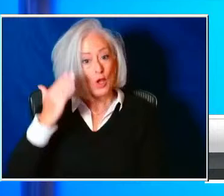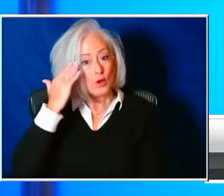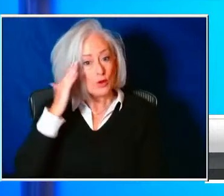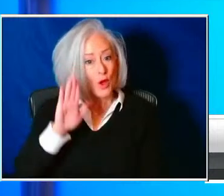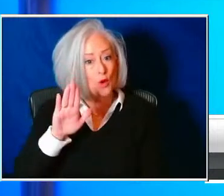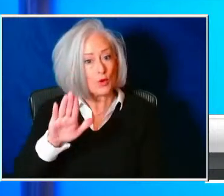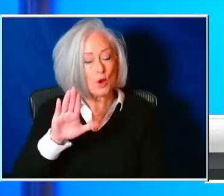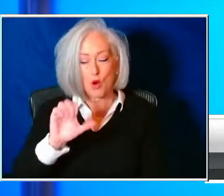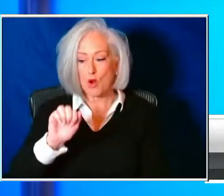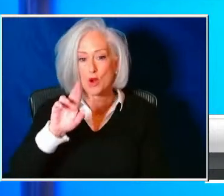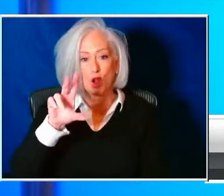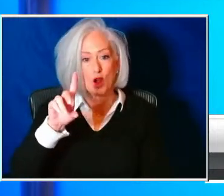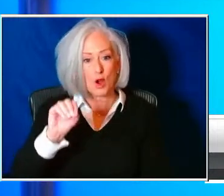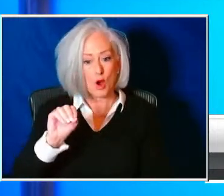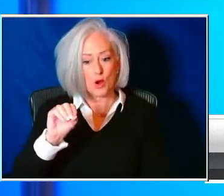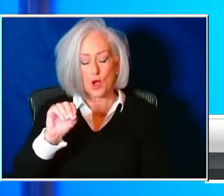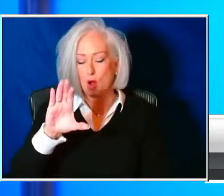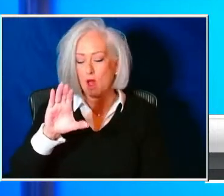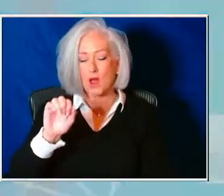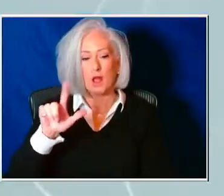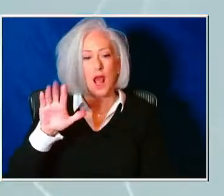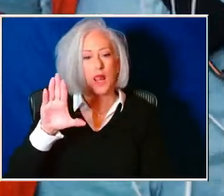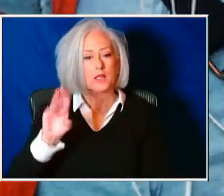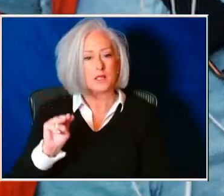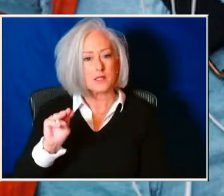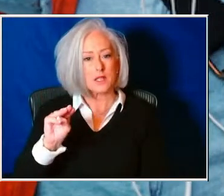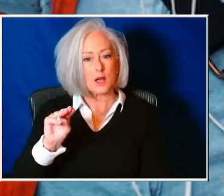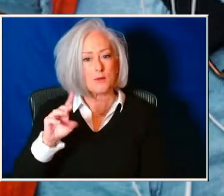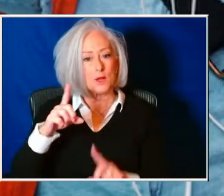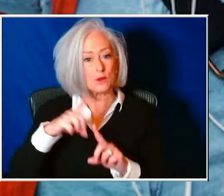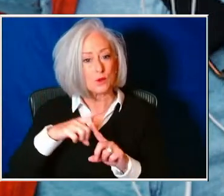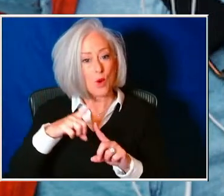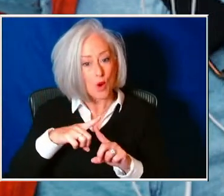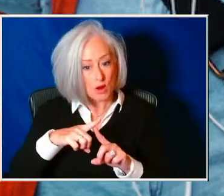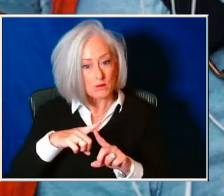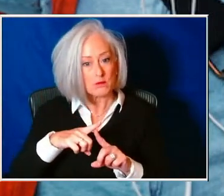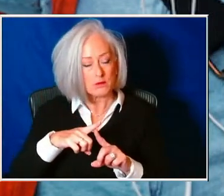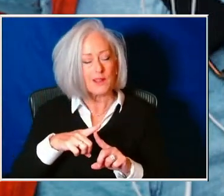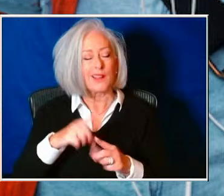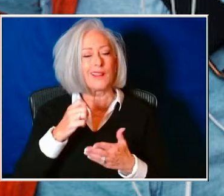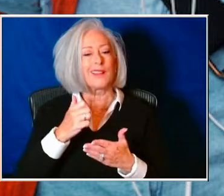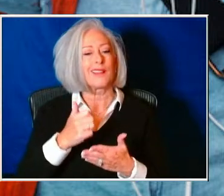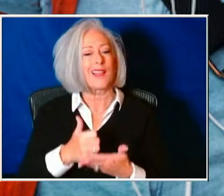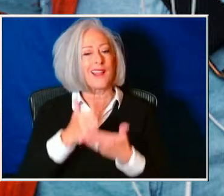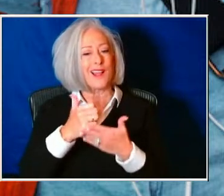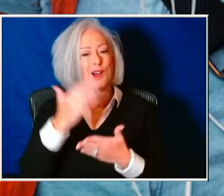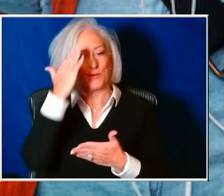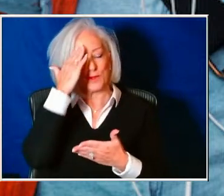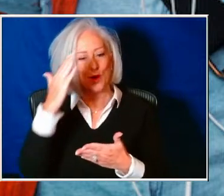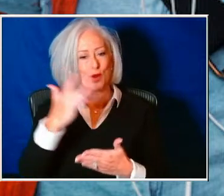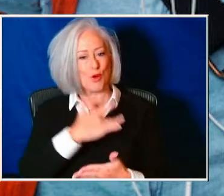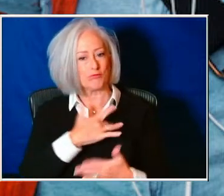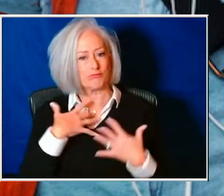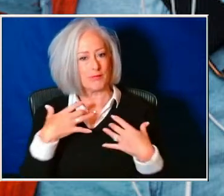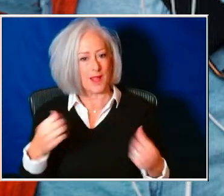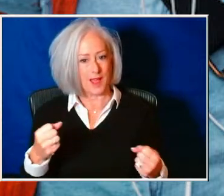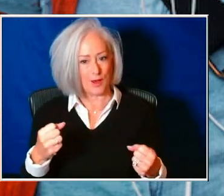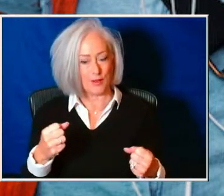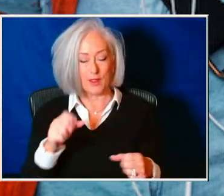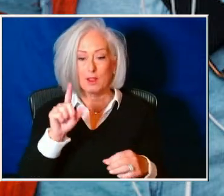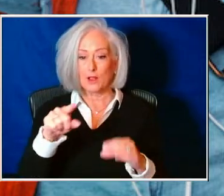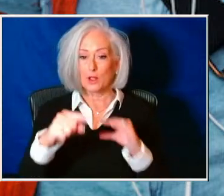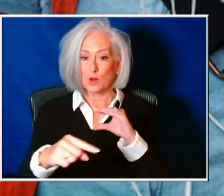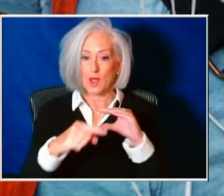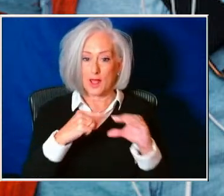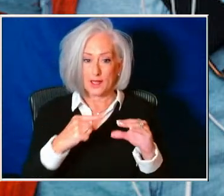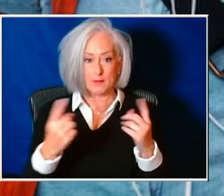better handle on your cardio health. So get your questions sent in to us through the links here on your screen, or you can place them in the chat thread below. We will